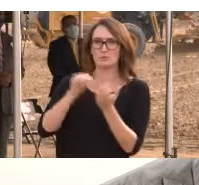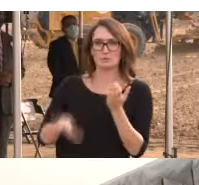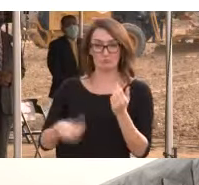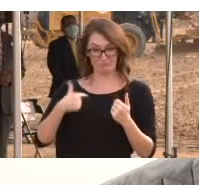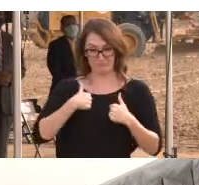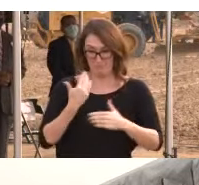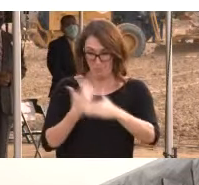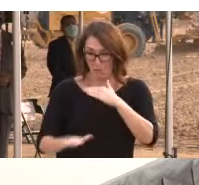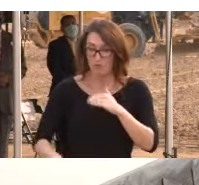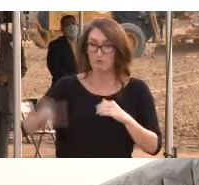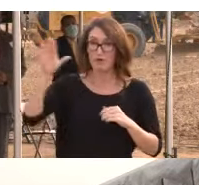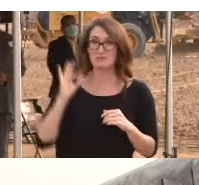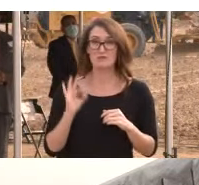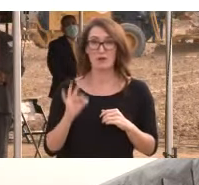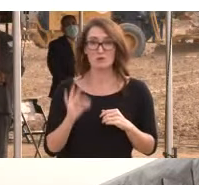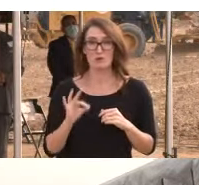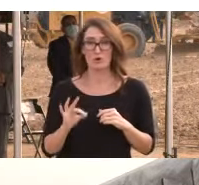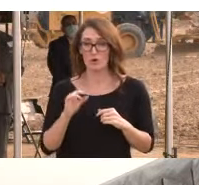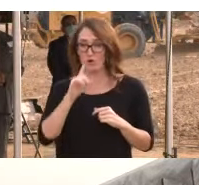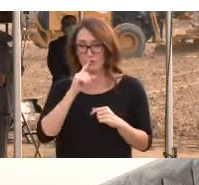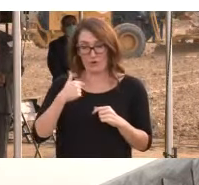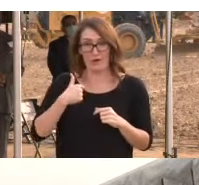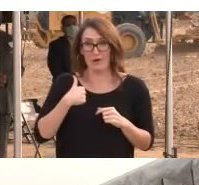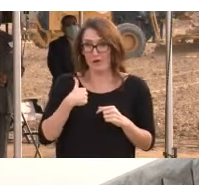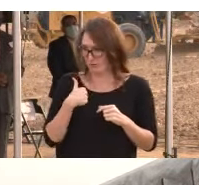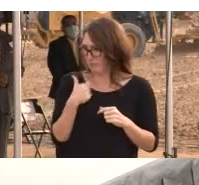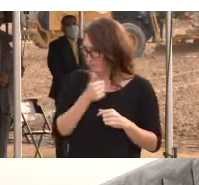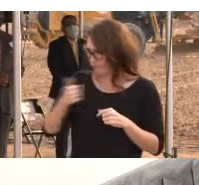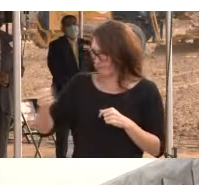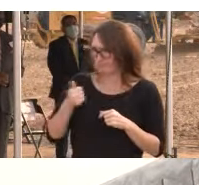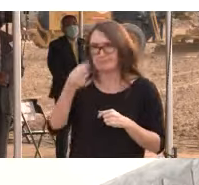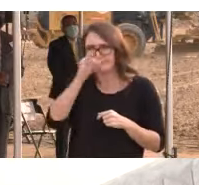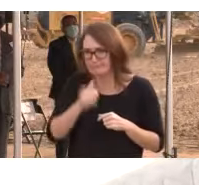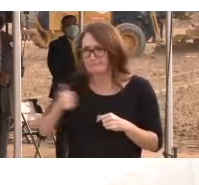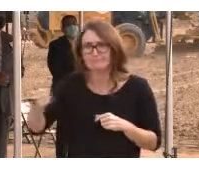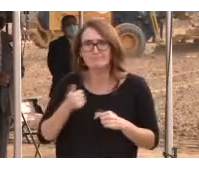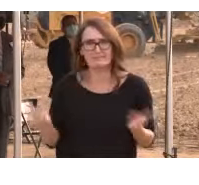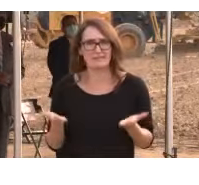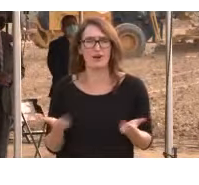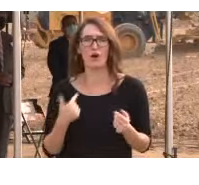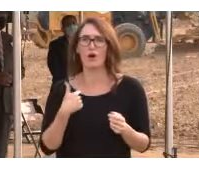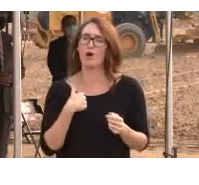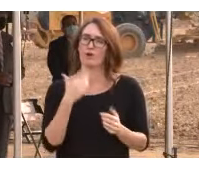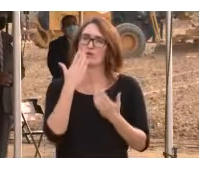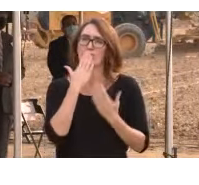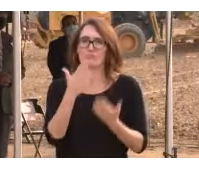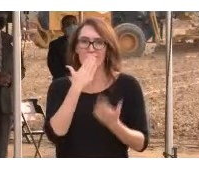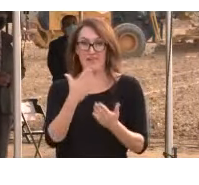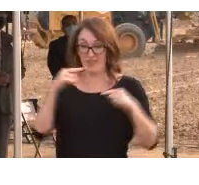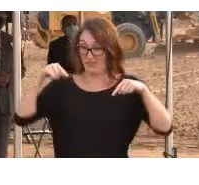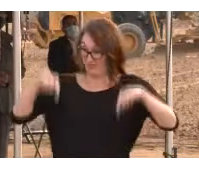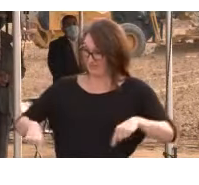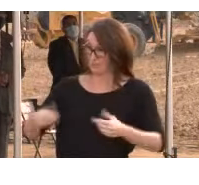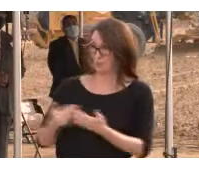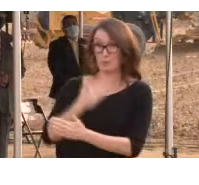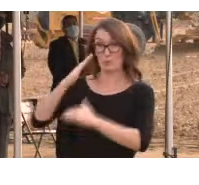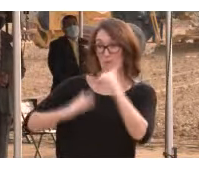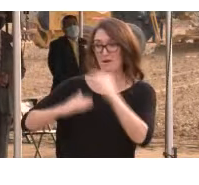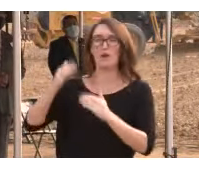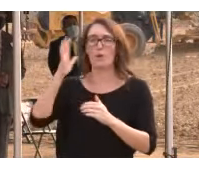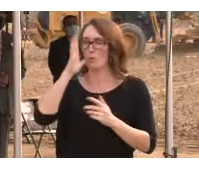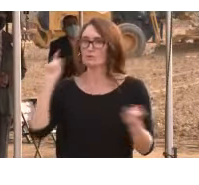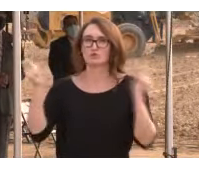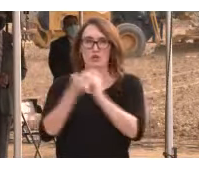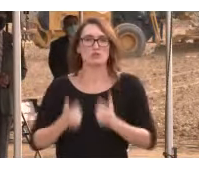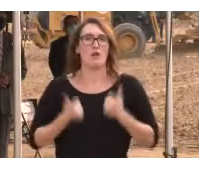raised in Fresno and having such a short commute from here, I am extremely grateful for the difference we will make in this community. Thank